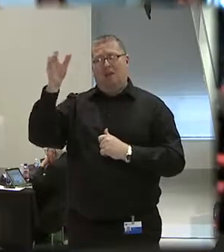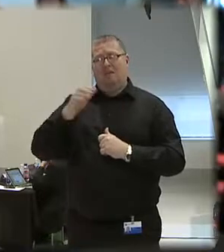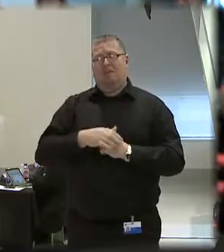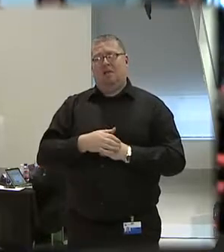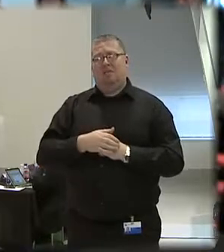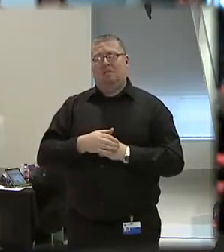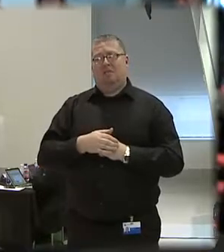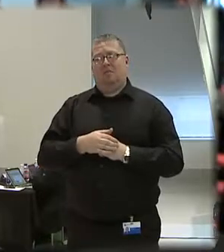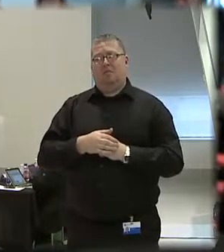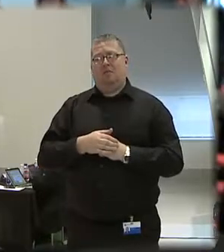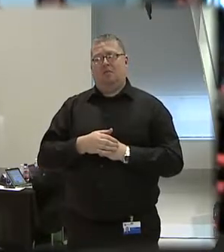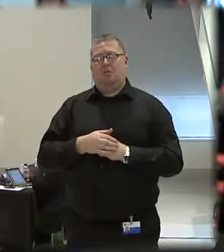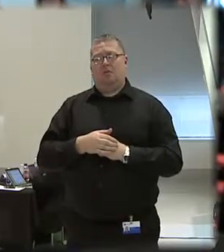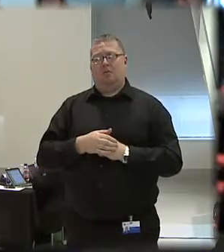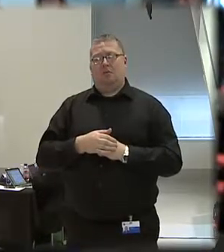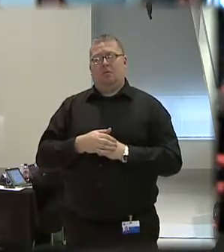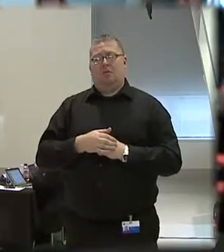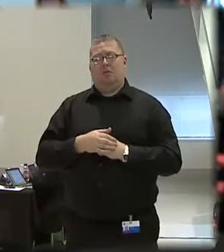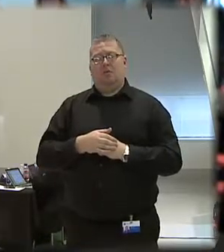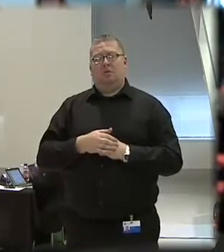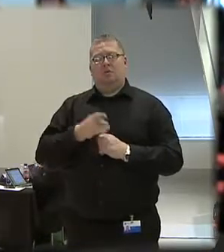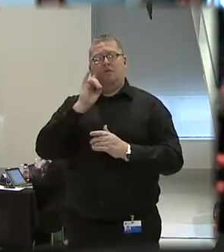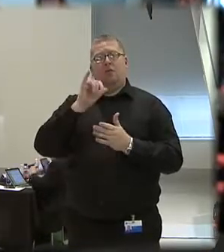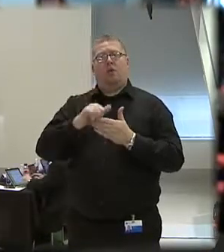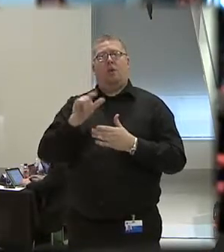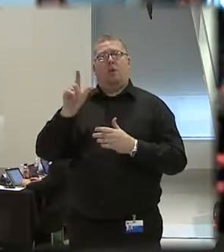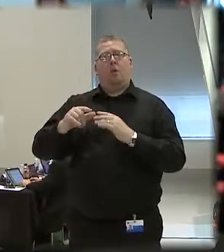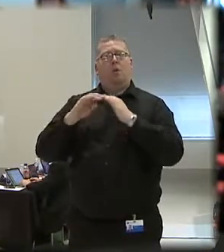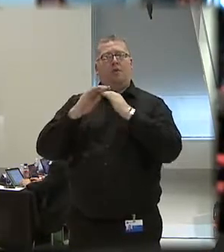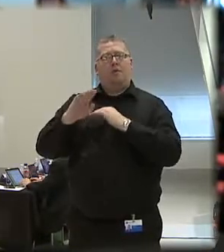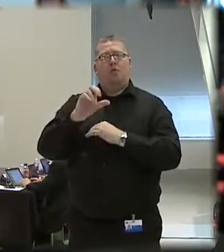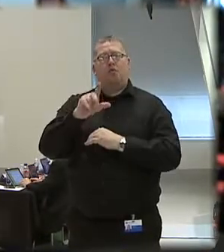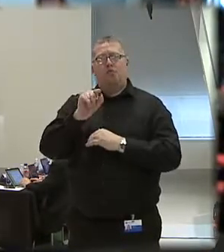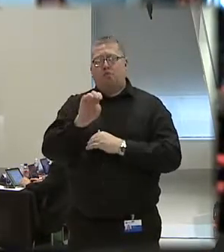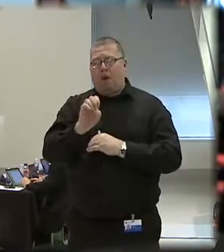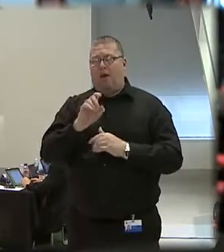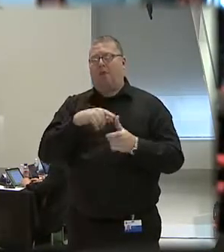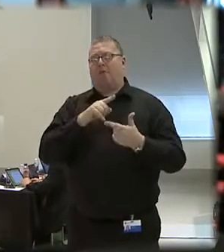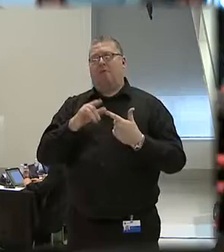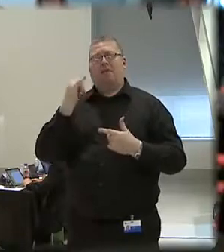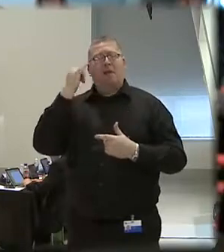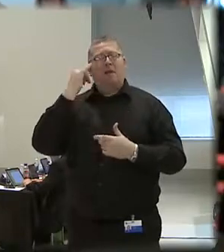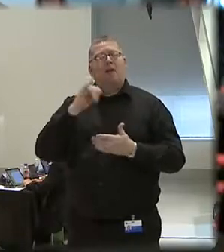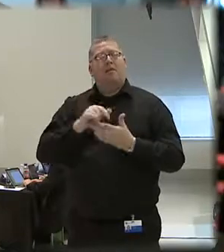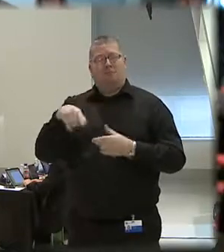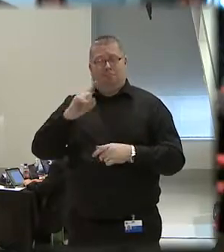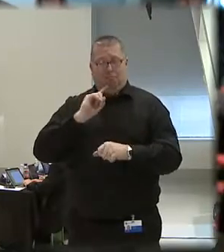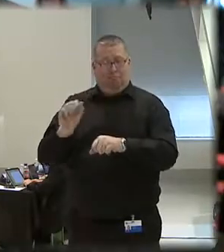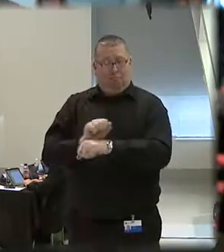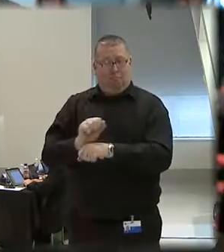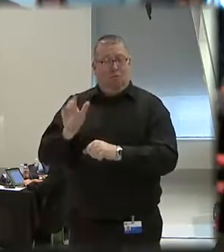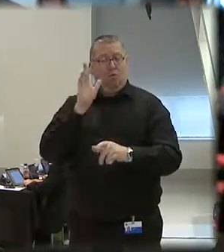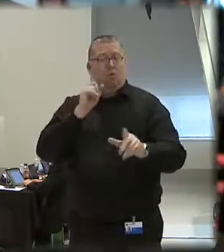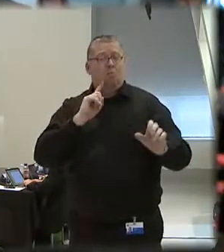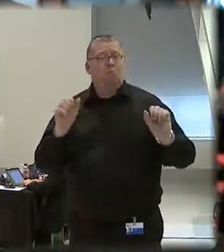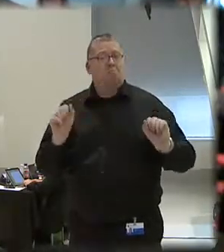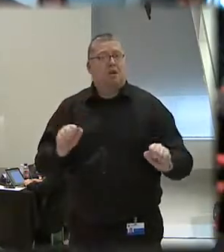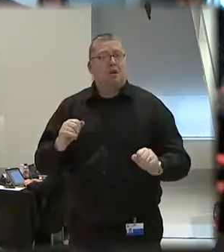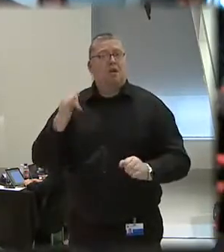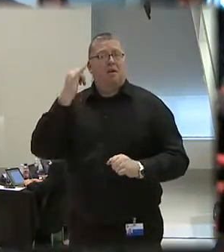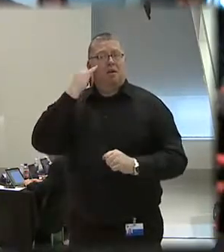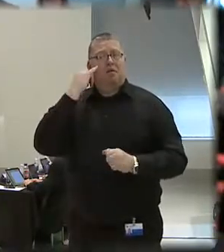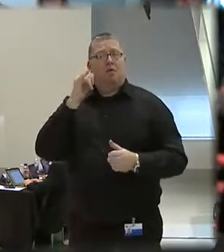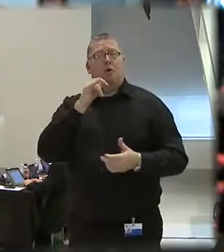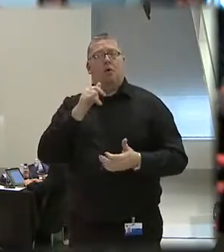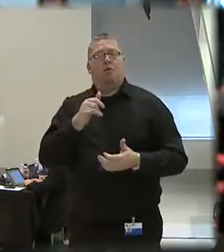they, for low-level crimes, and with the idea that they are going to be potentially, if you do that, then you're